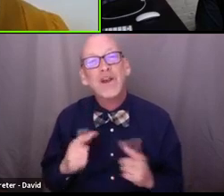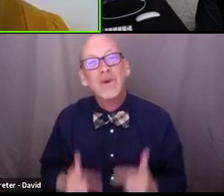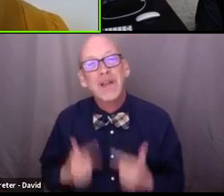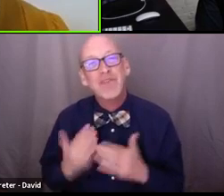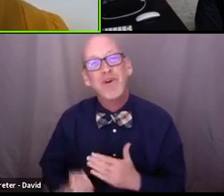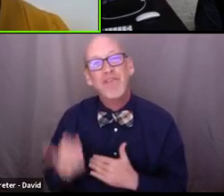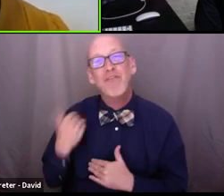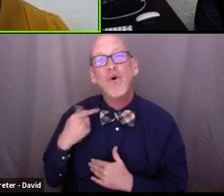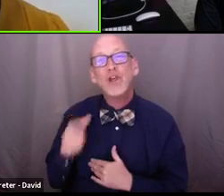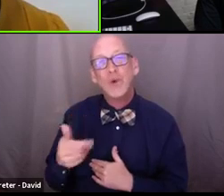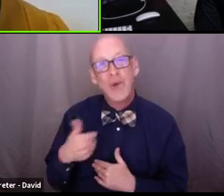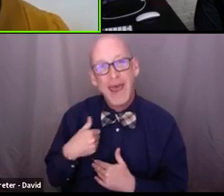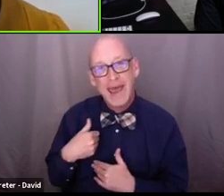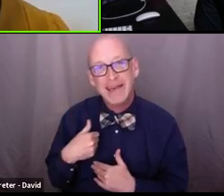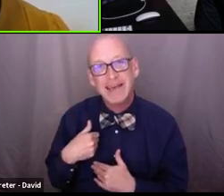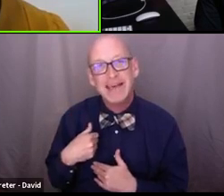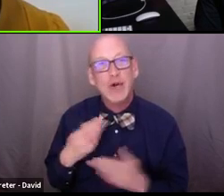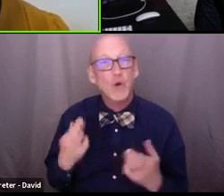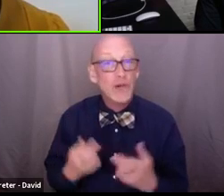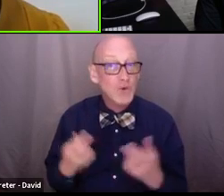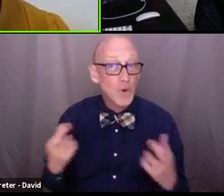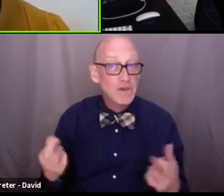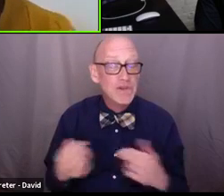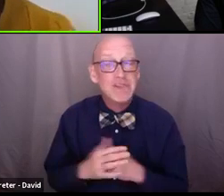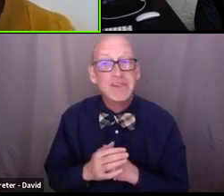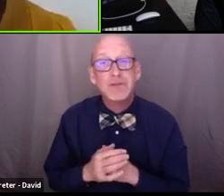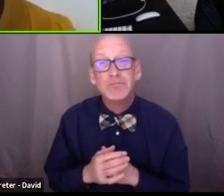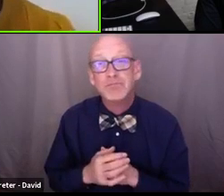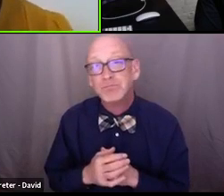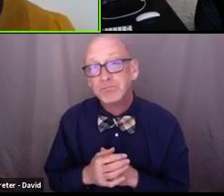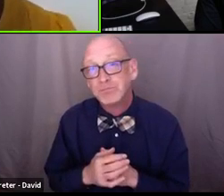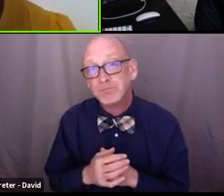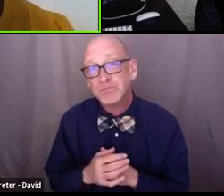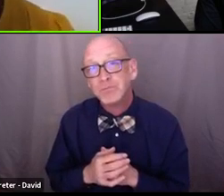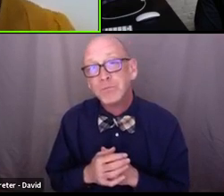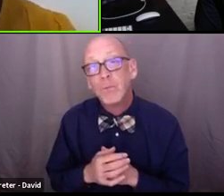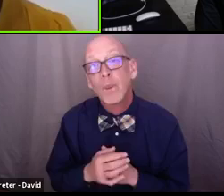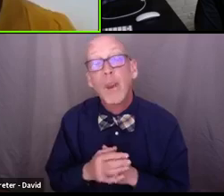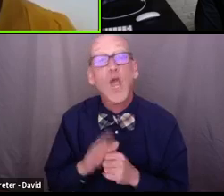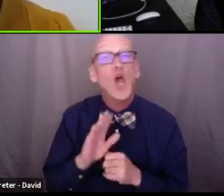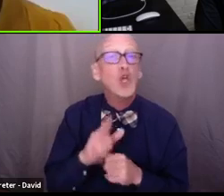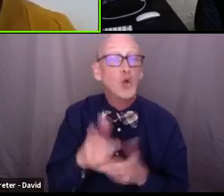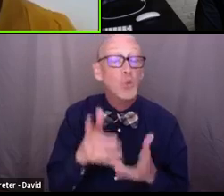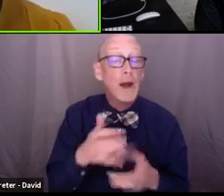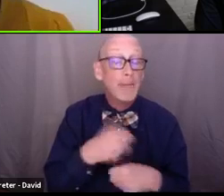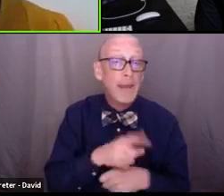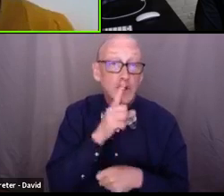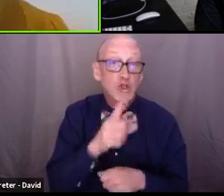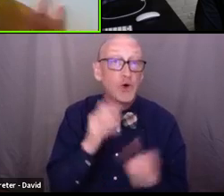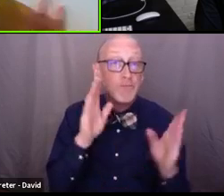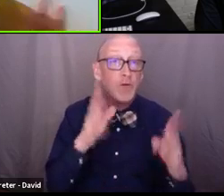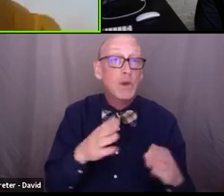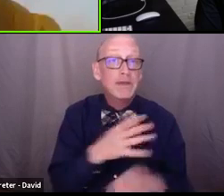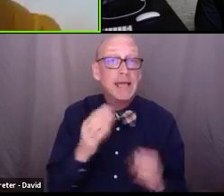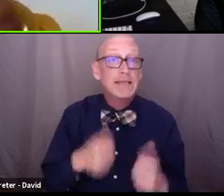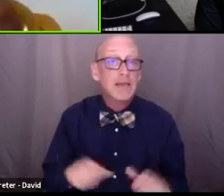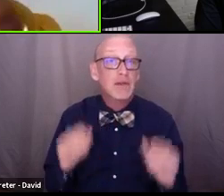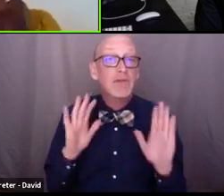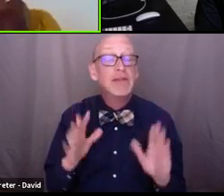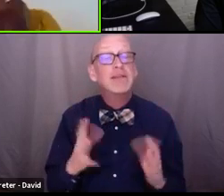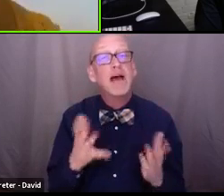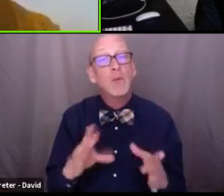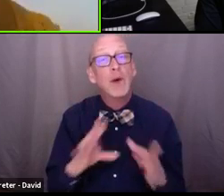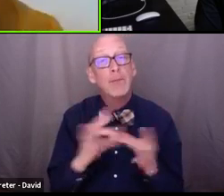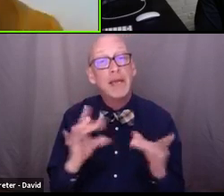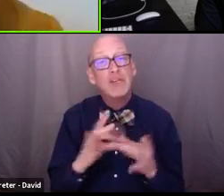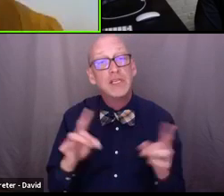right? Because you want to, you're focused, you want to make the sacrifice. I want to mention this about starting a